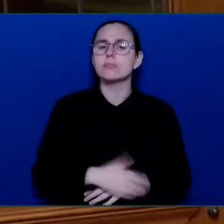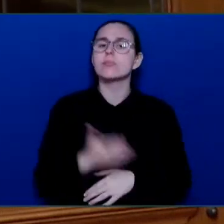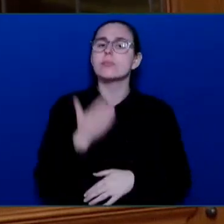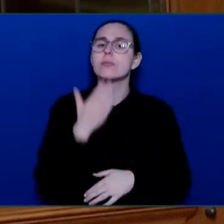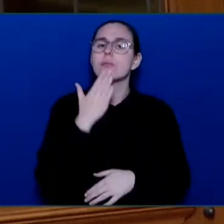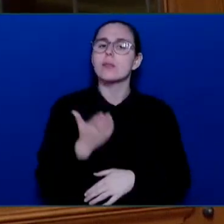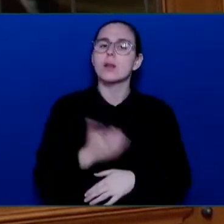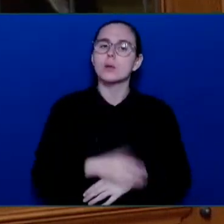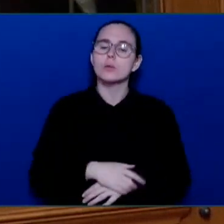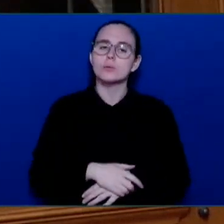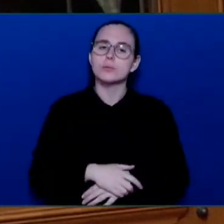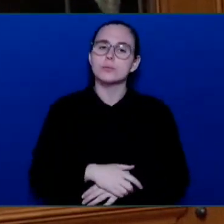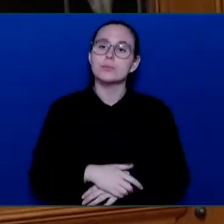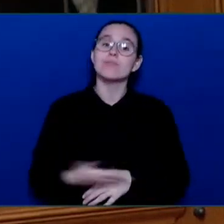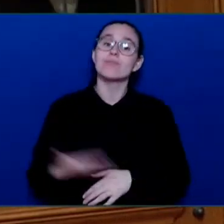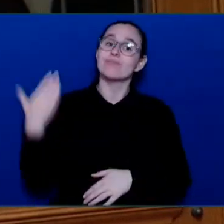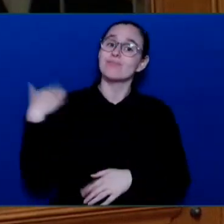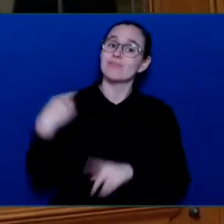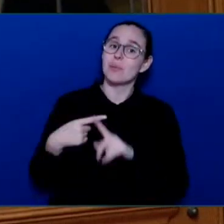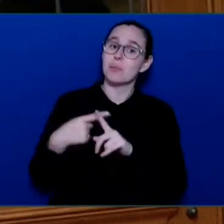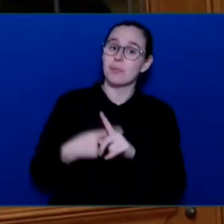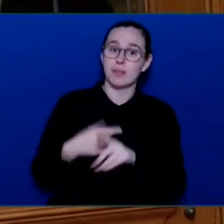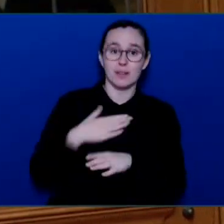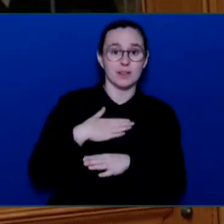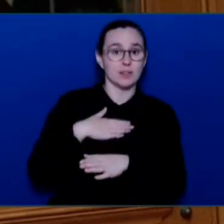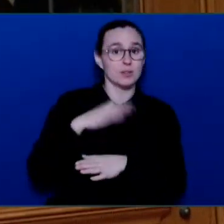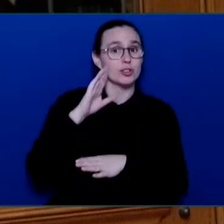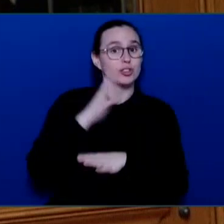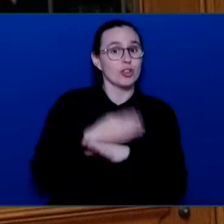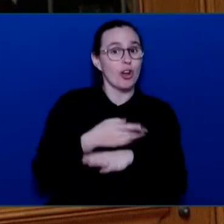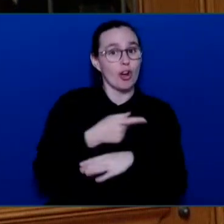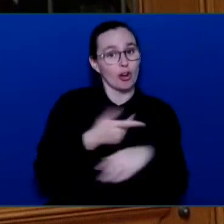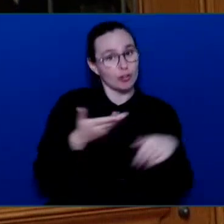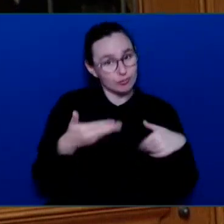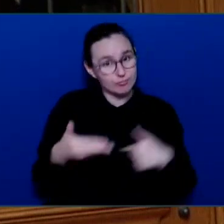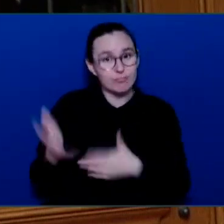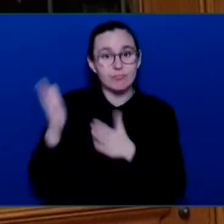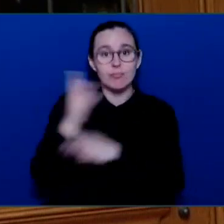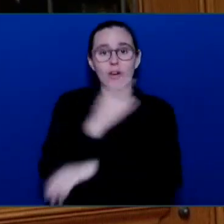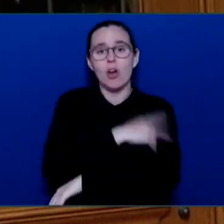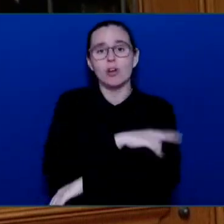my daughter was admitted to the Abbotsford Hospital for several weeks due